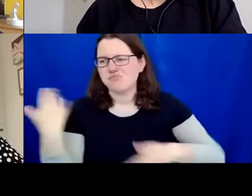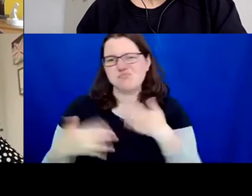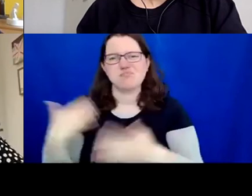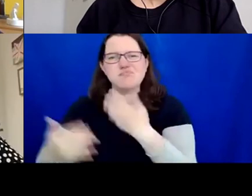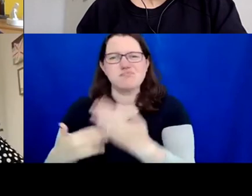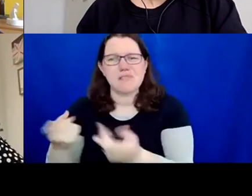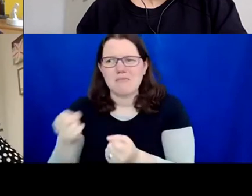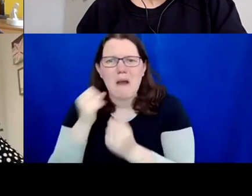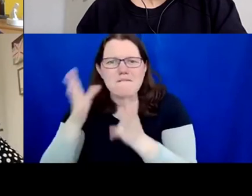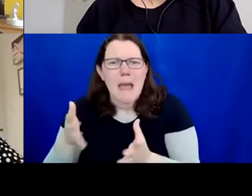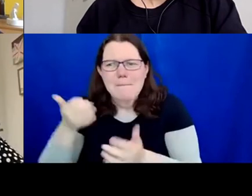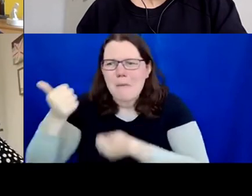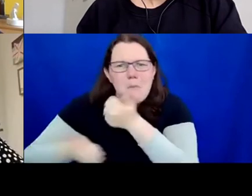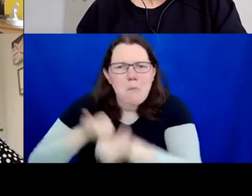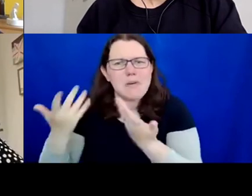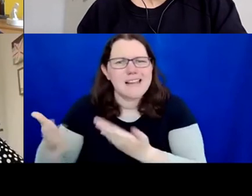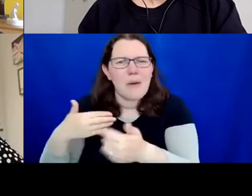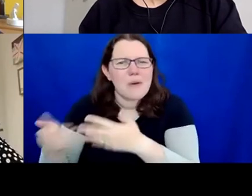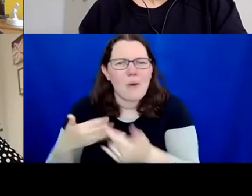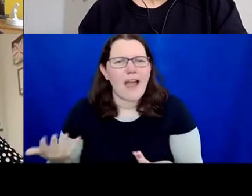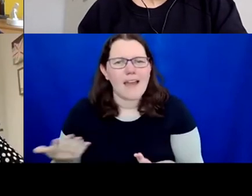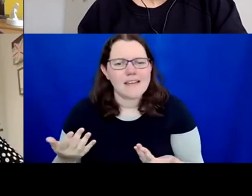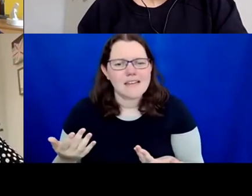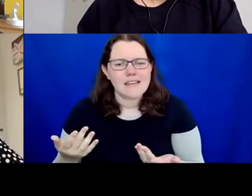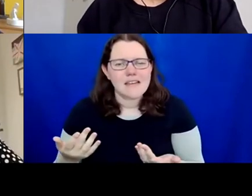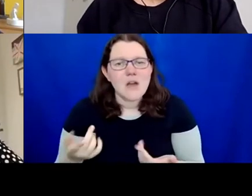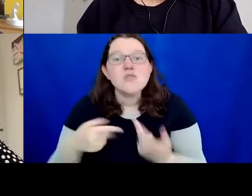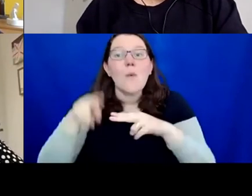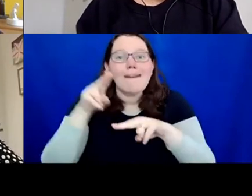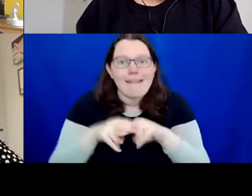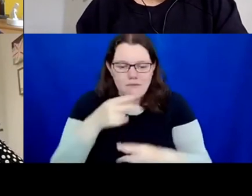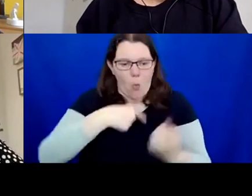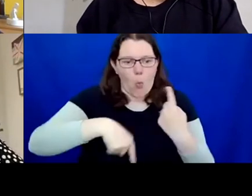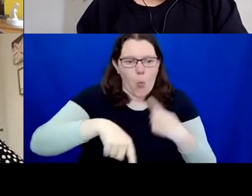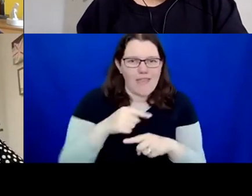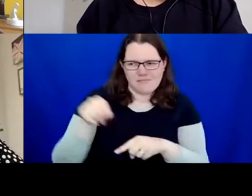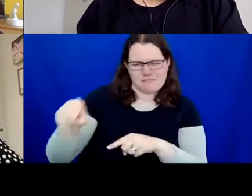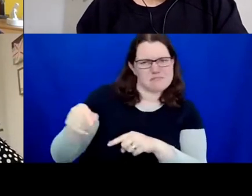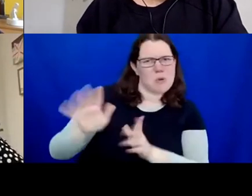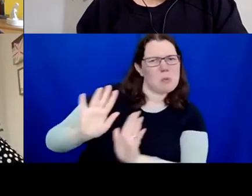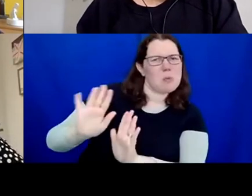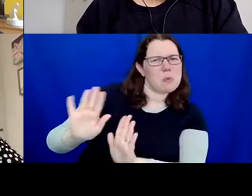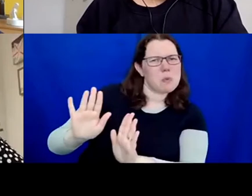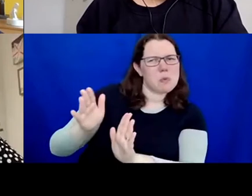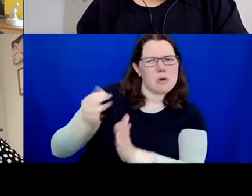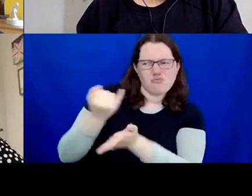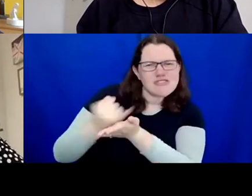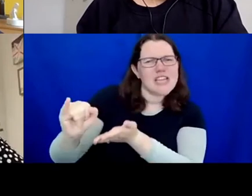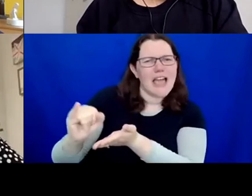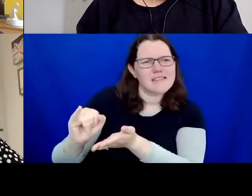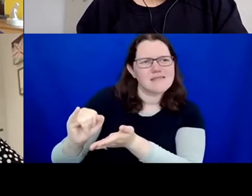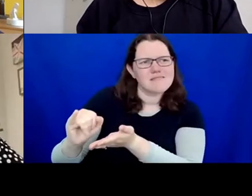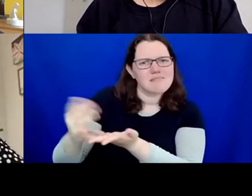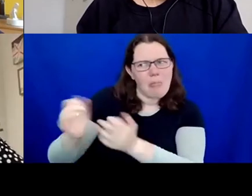having access to institutions, they will do their own thing and make their own structures that are more inclusive and more accessible, and that